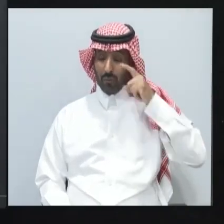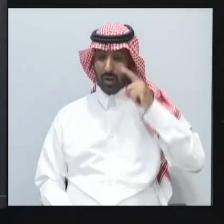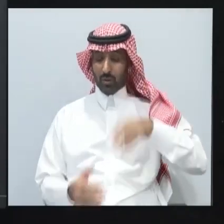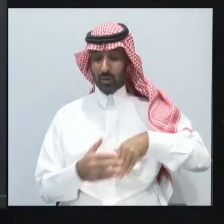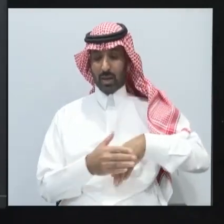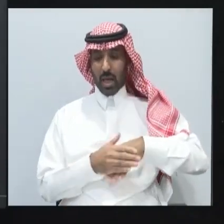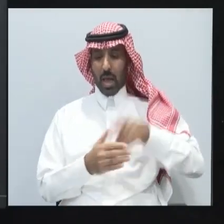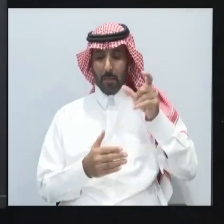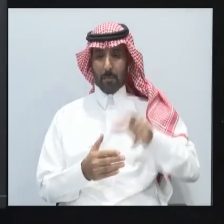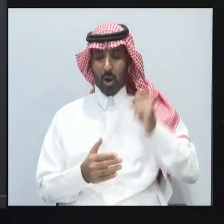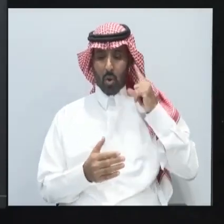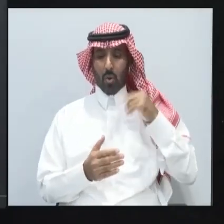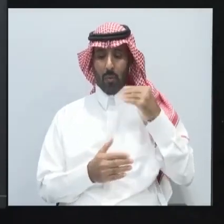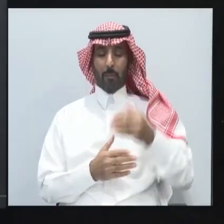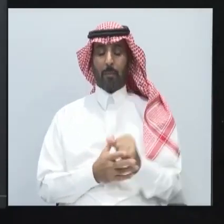the Saudi team.